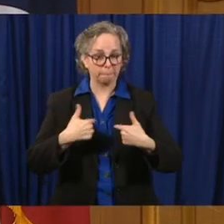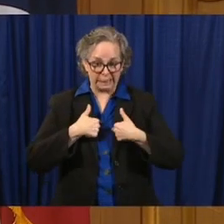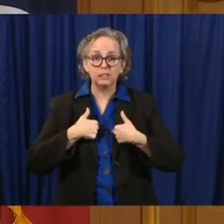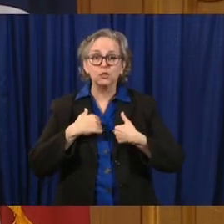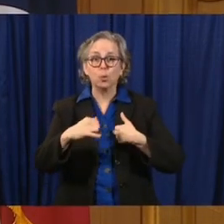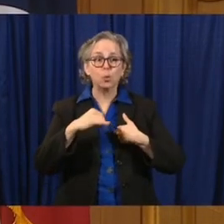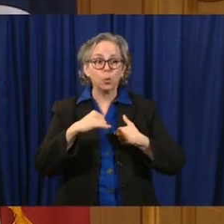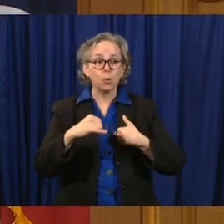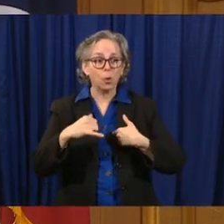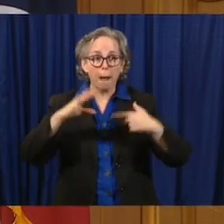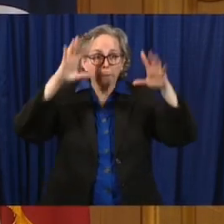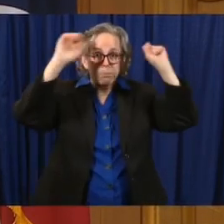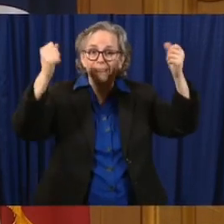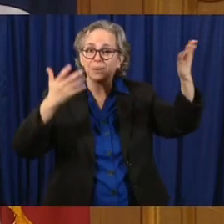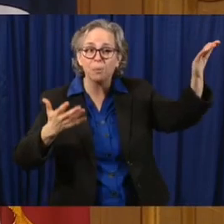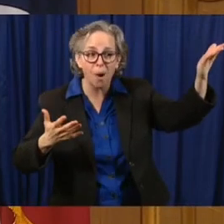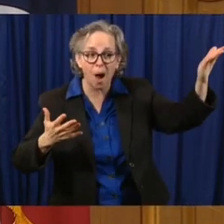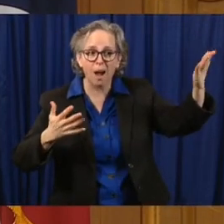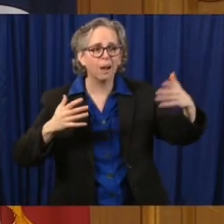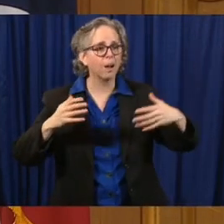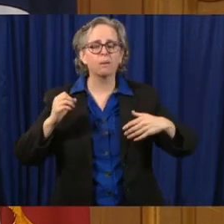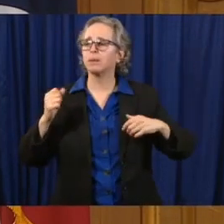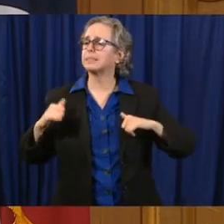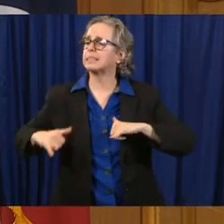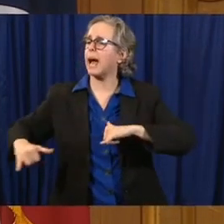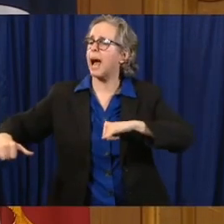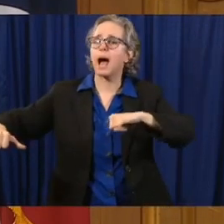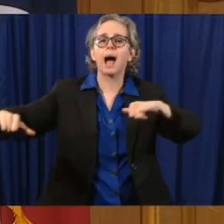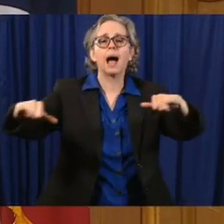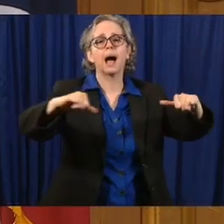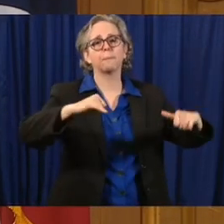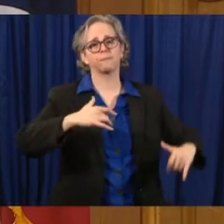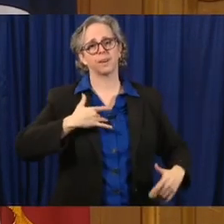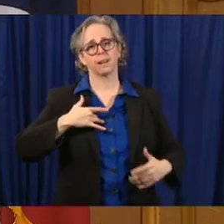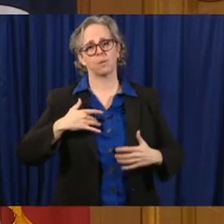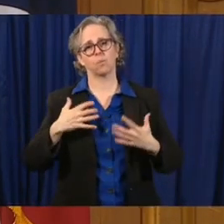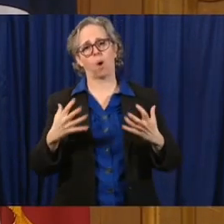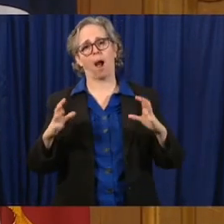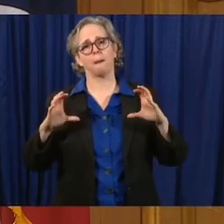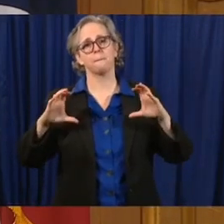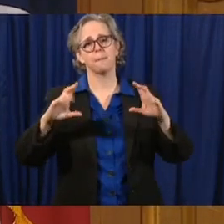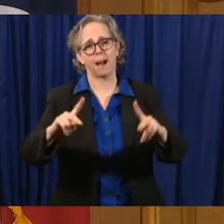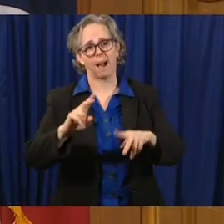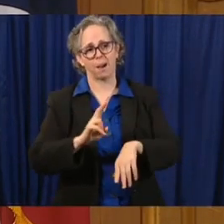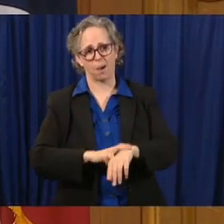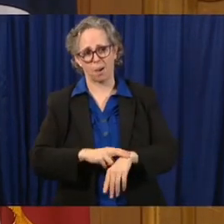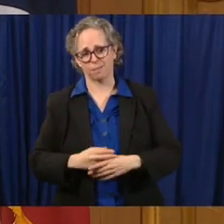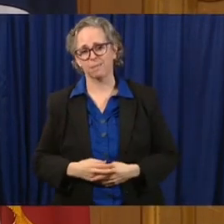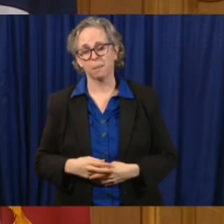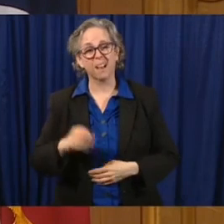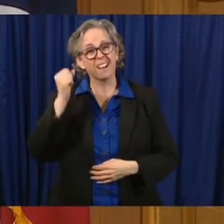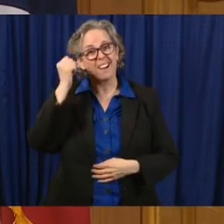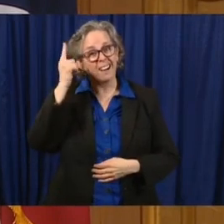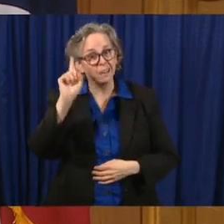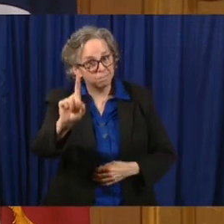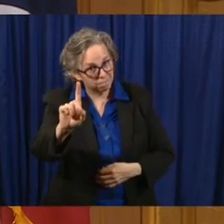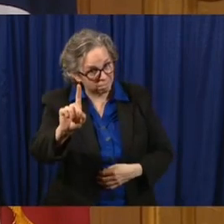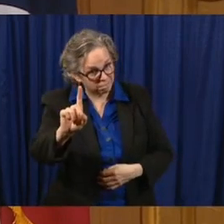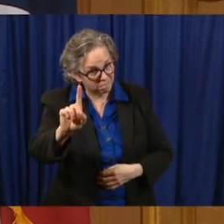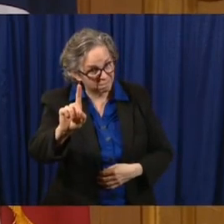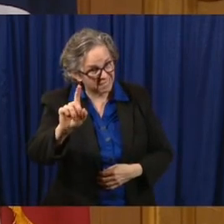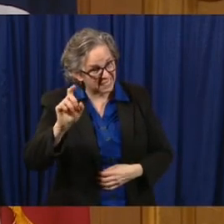of those conversations. So we're very, very open. Look, there's legislators, just like other Ohioans,